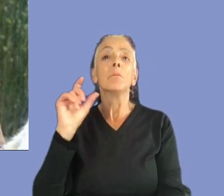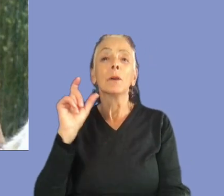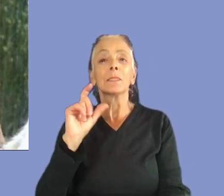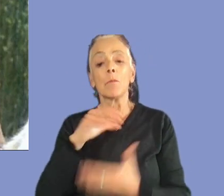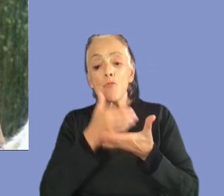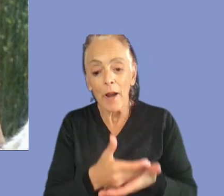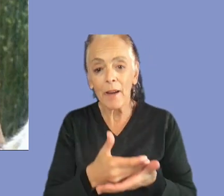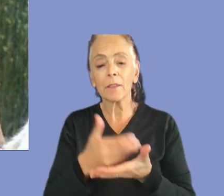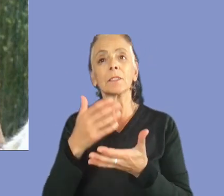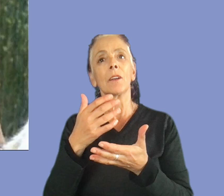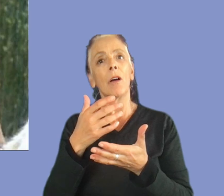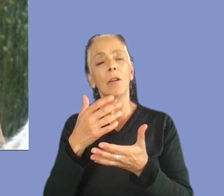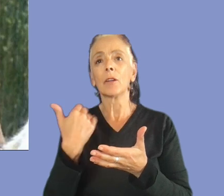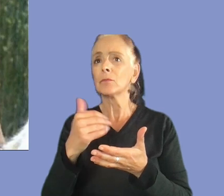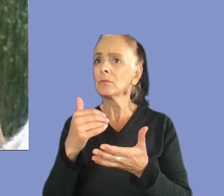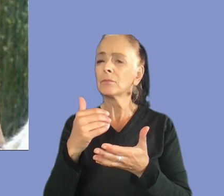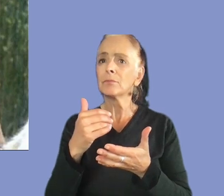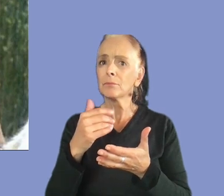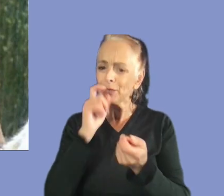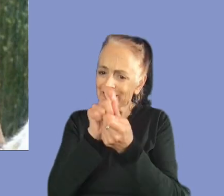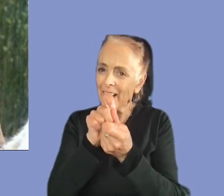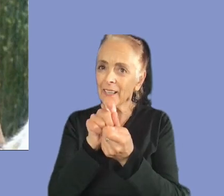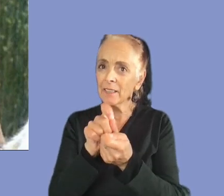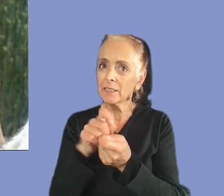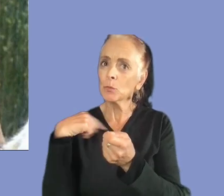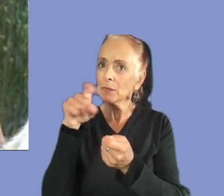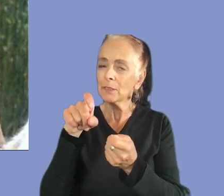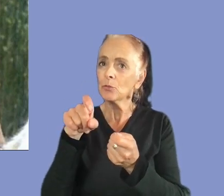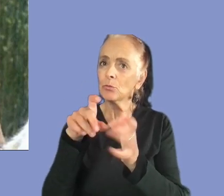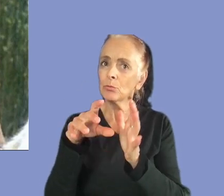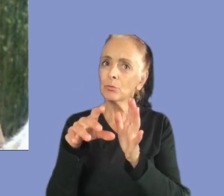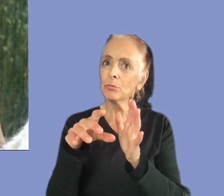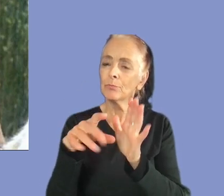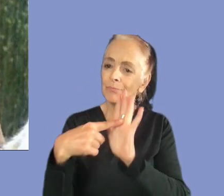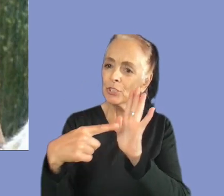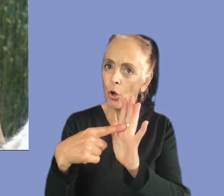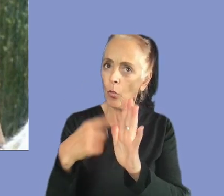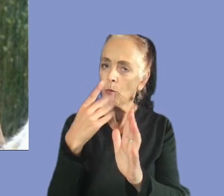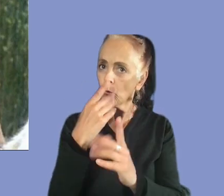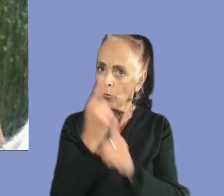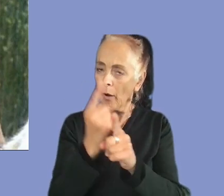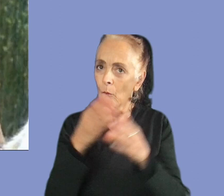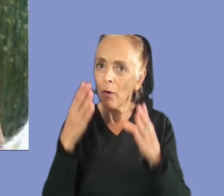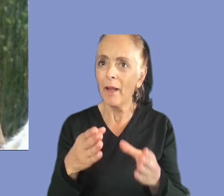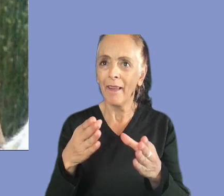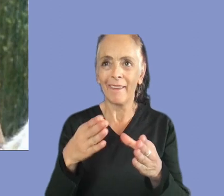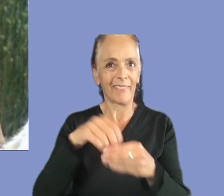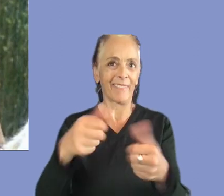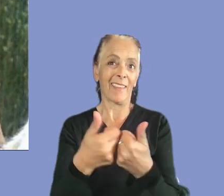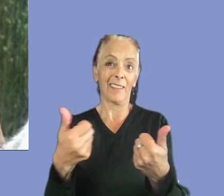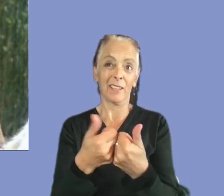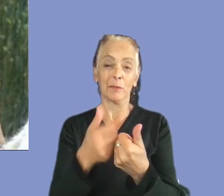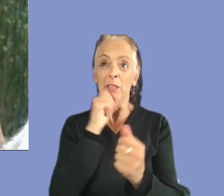therefore we as developers should strive for accuracy when depicting rituals and religious practices in the games that